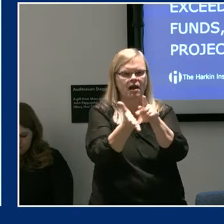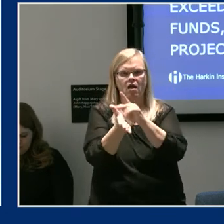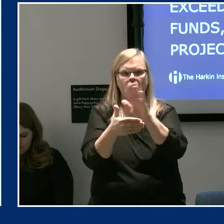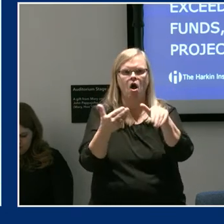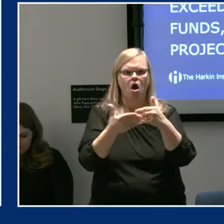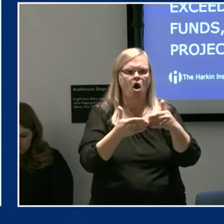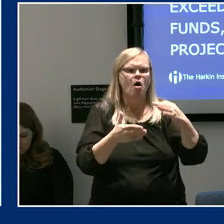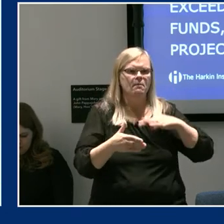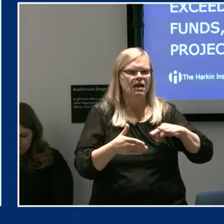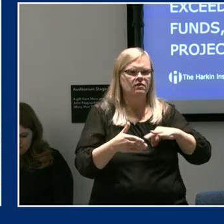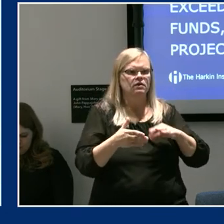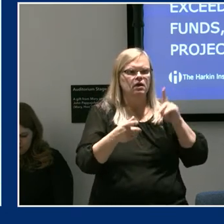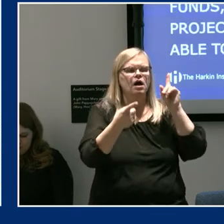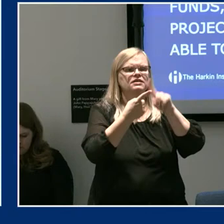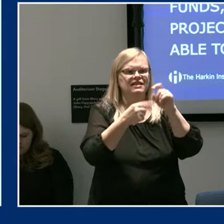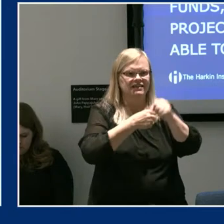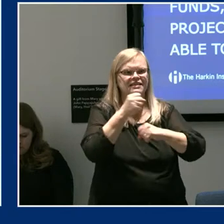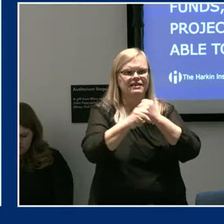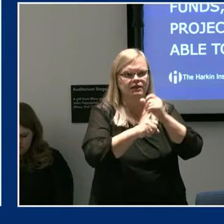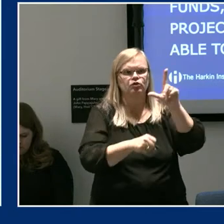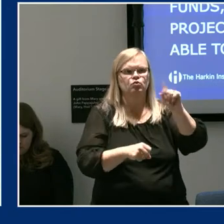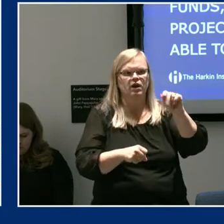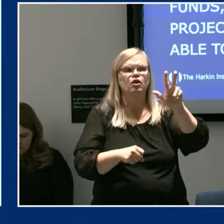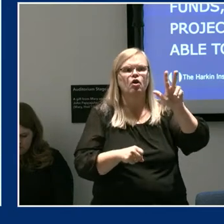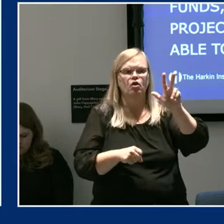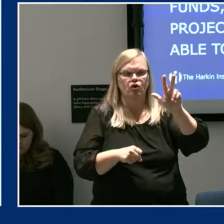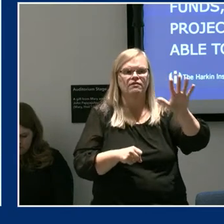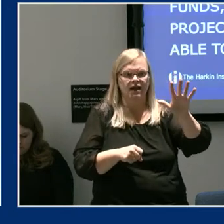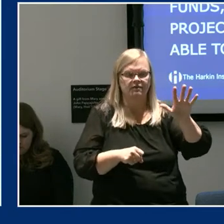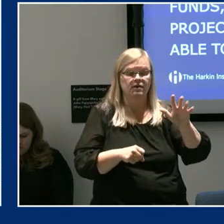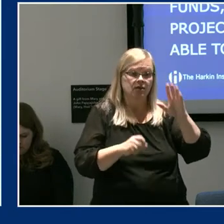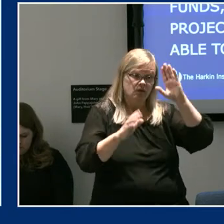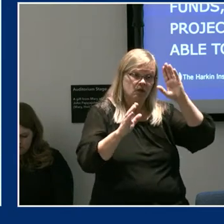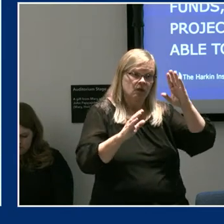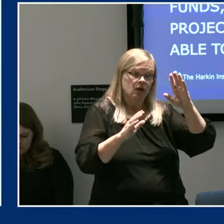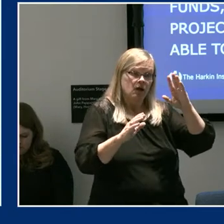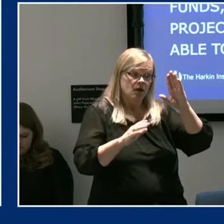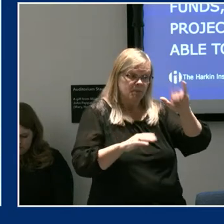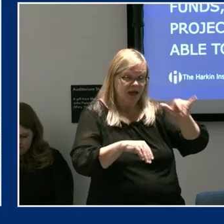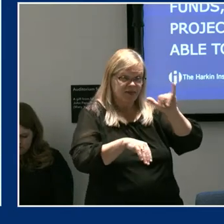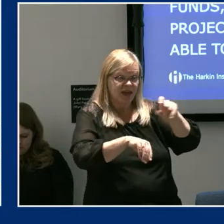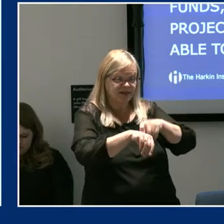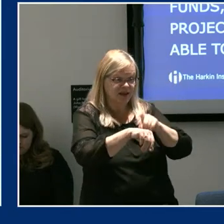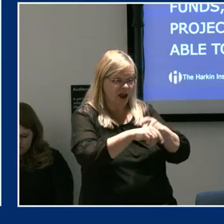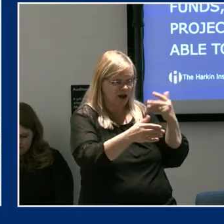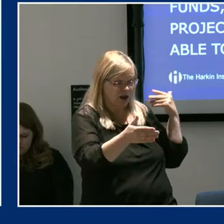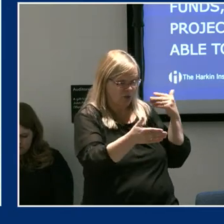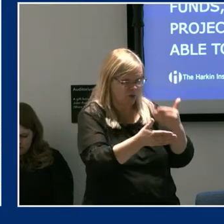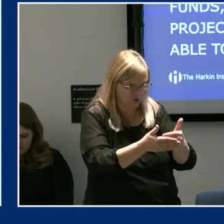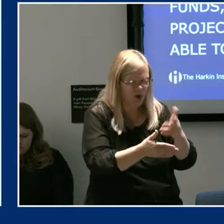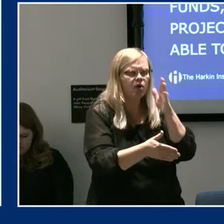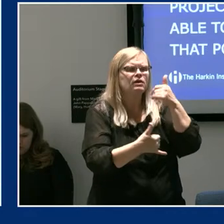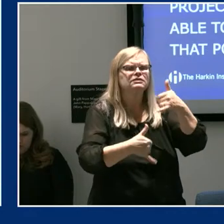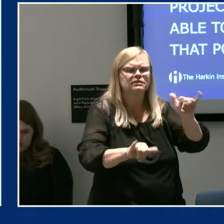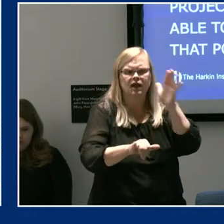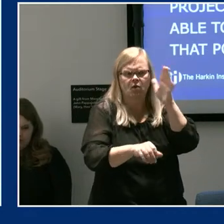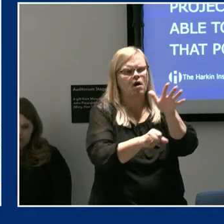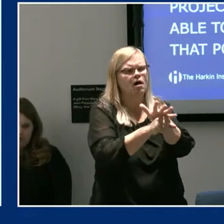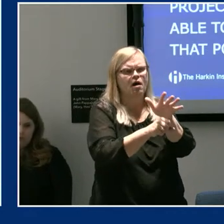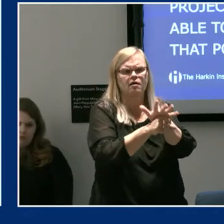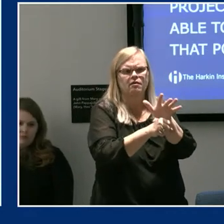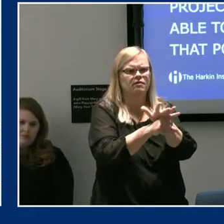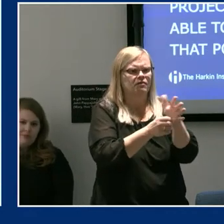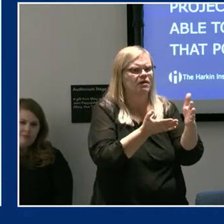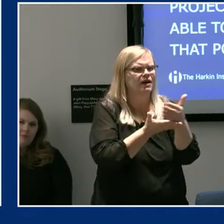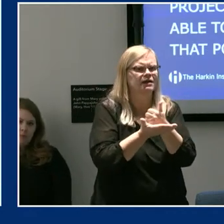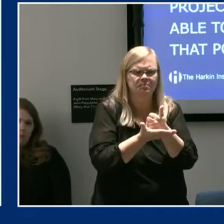through 2035. And at that point, there will still be sufficient